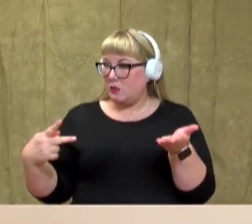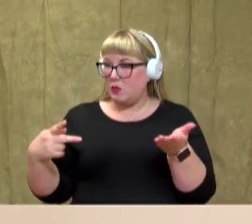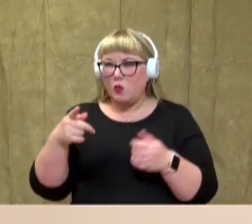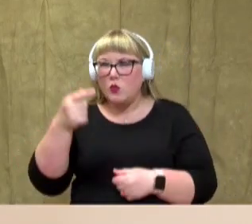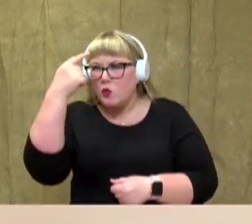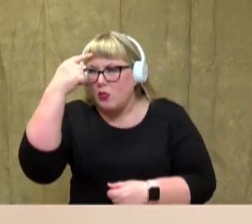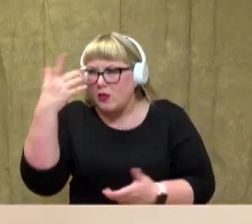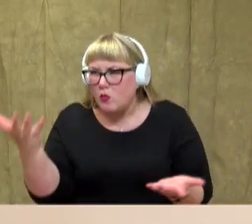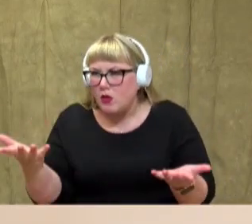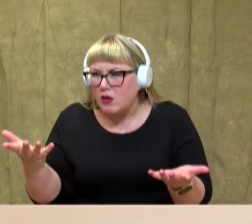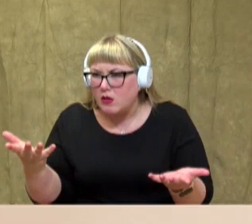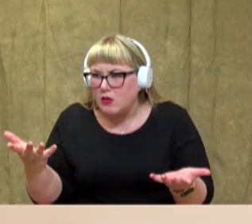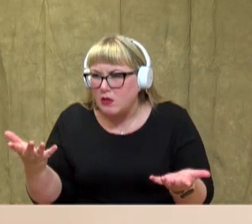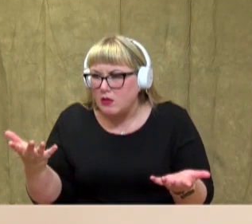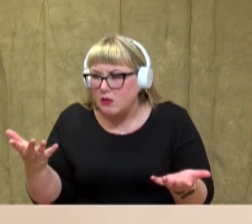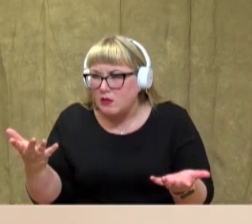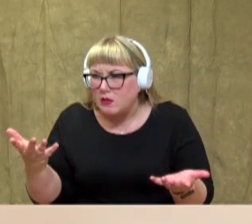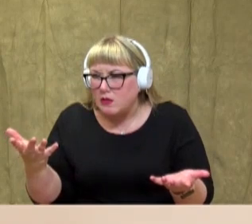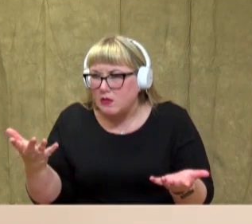of?